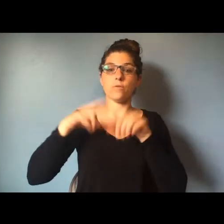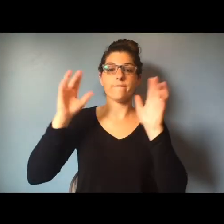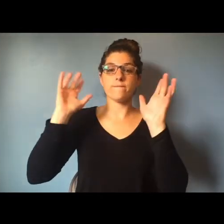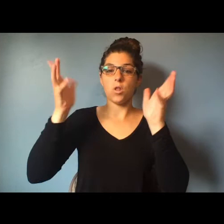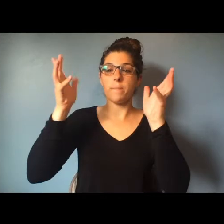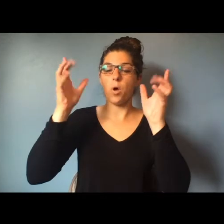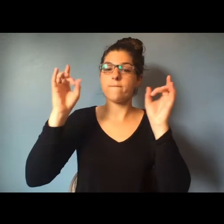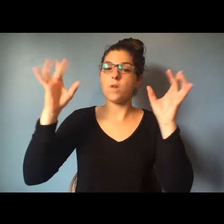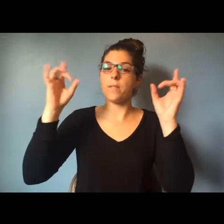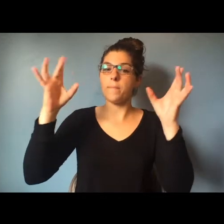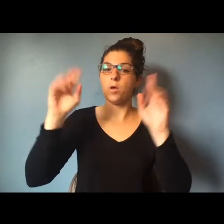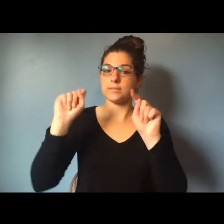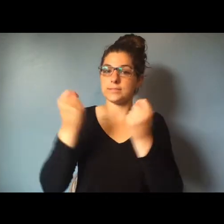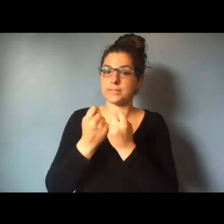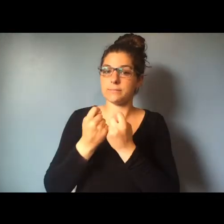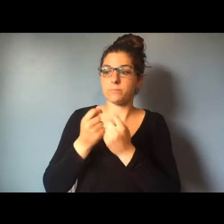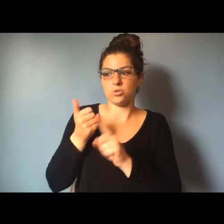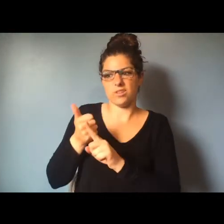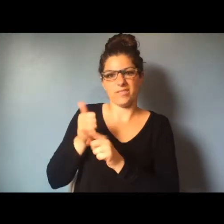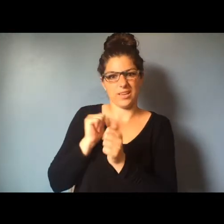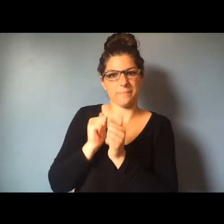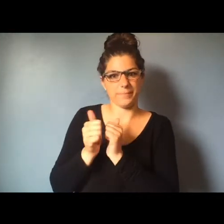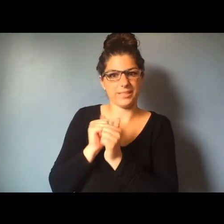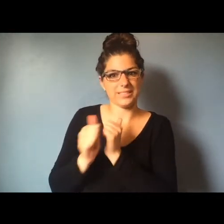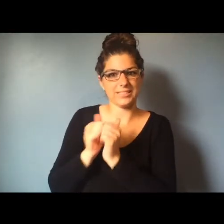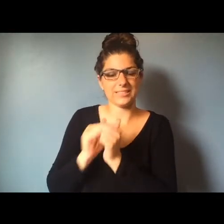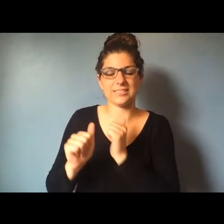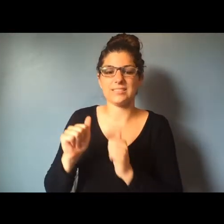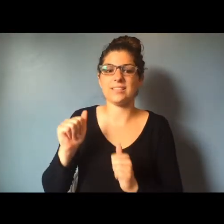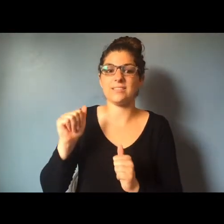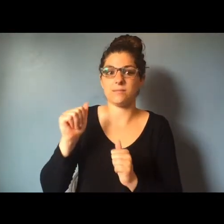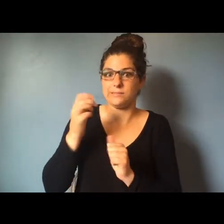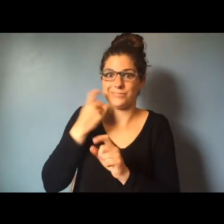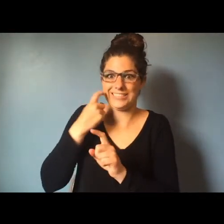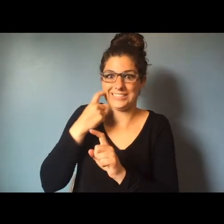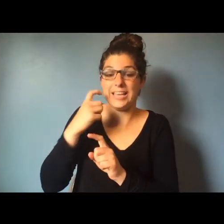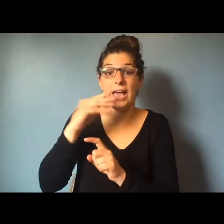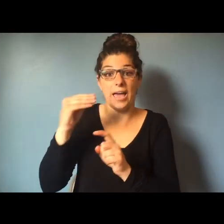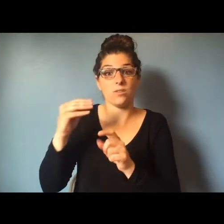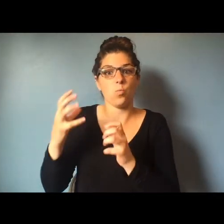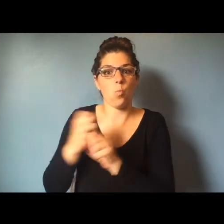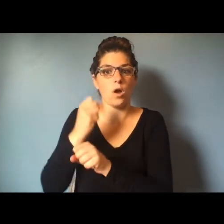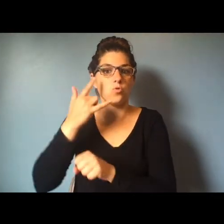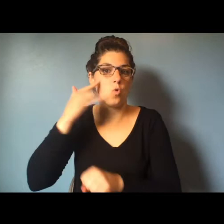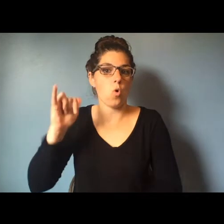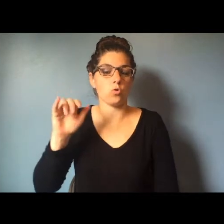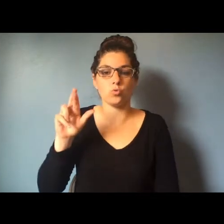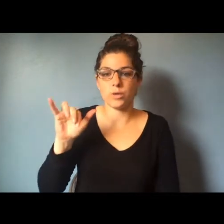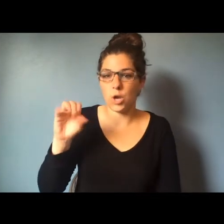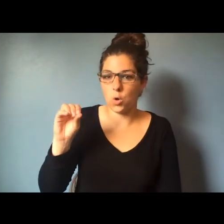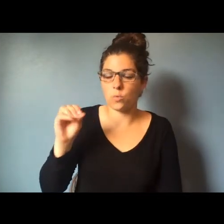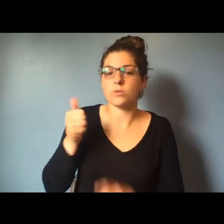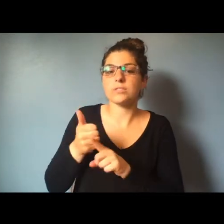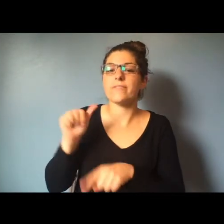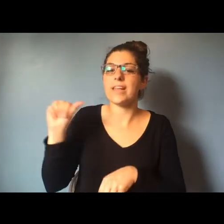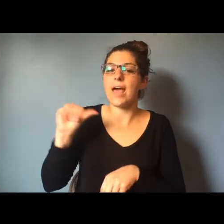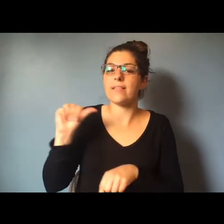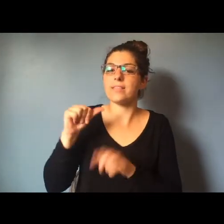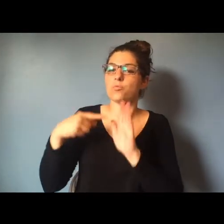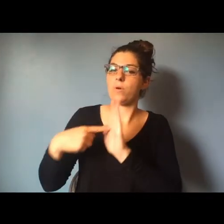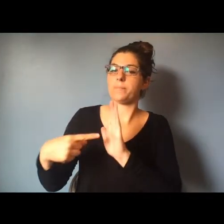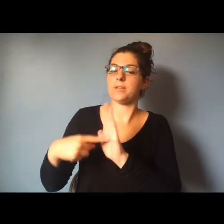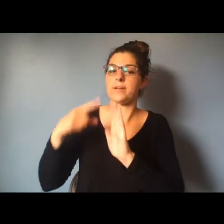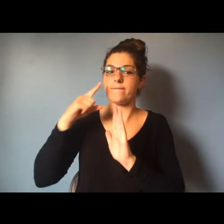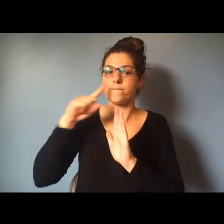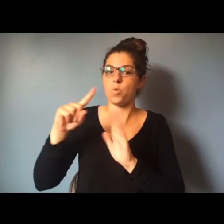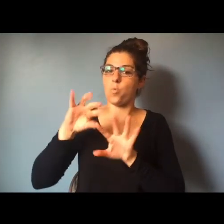the 2016 Paralympic Games, winning gold in Rio. She is also an athlete representative for World